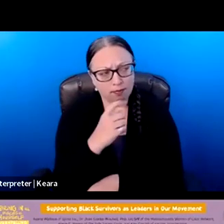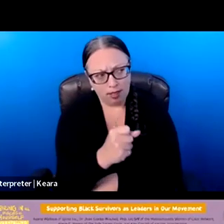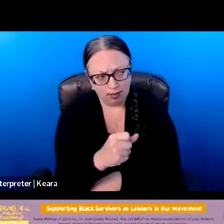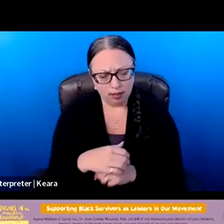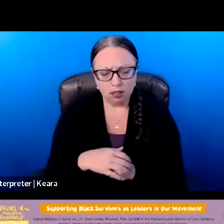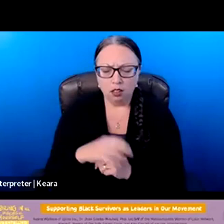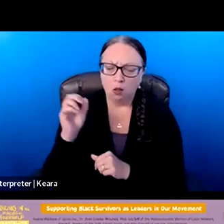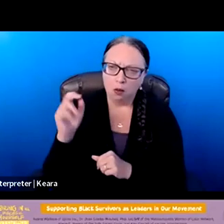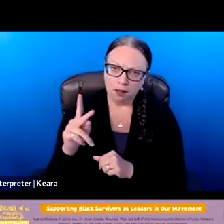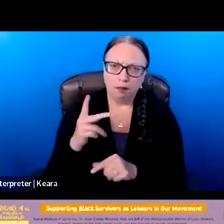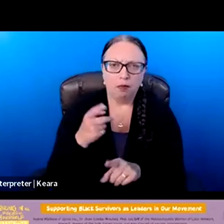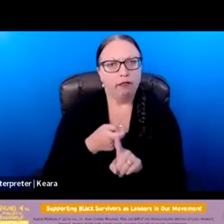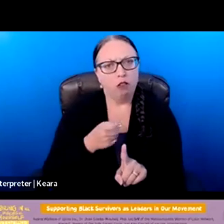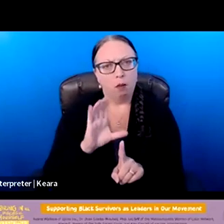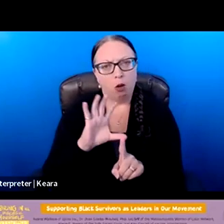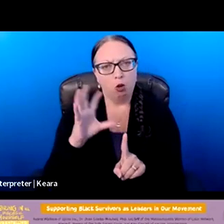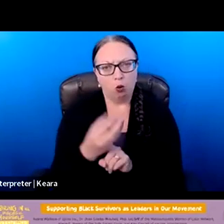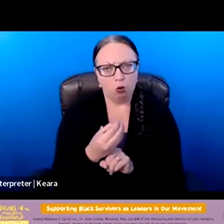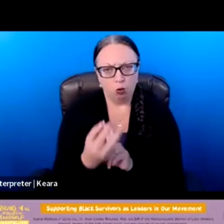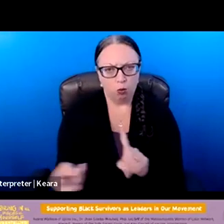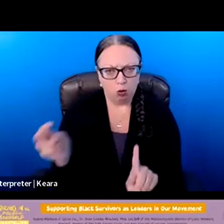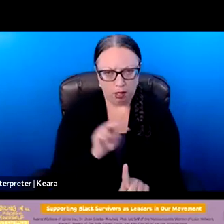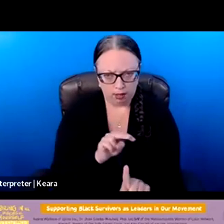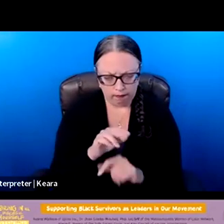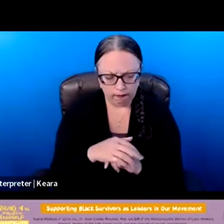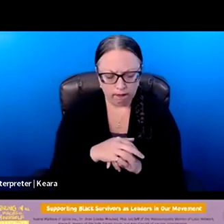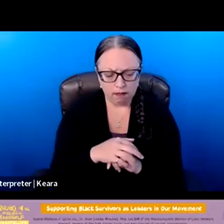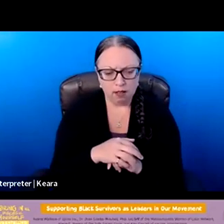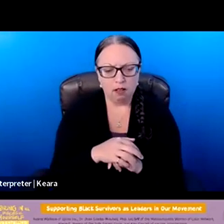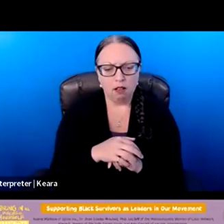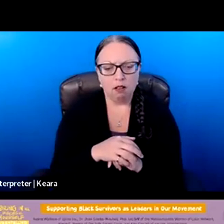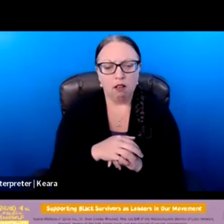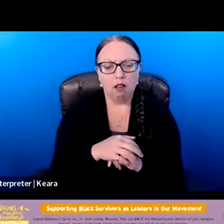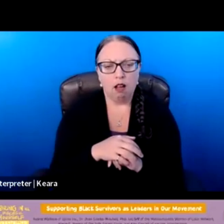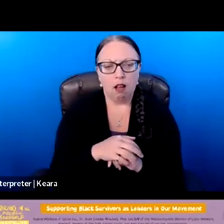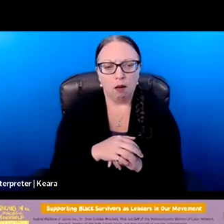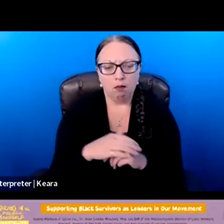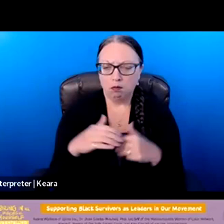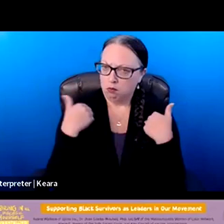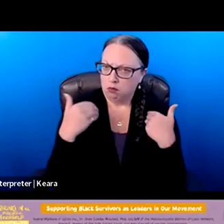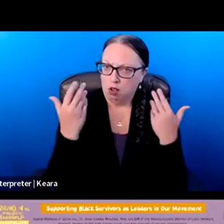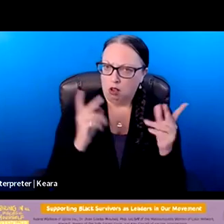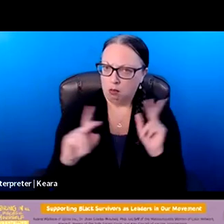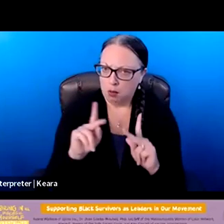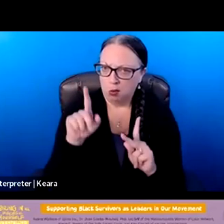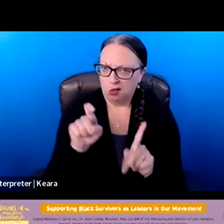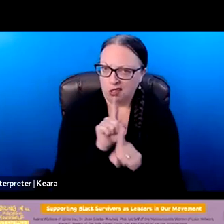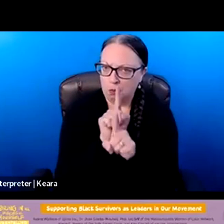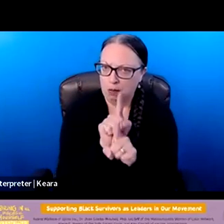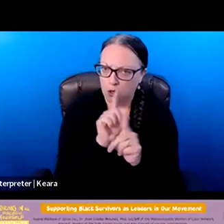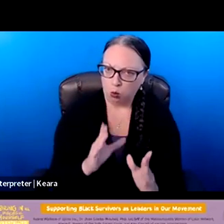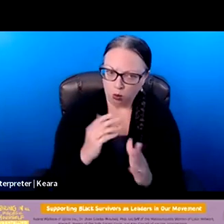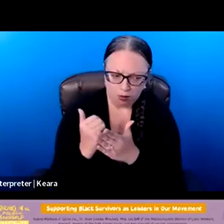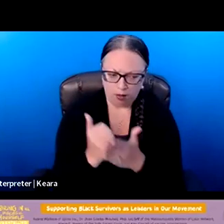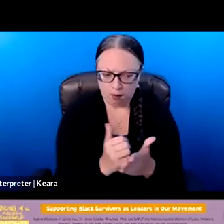So again, from a cultural perspective and when we work with the youth, they need mentors and we need to help them develop their